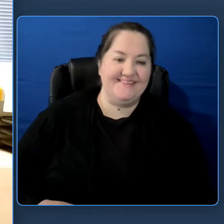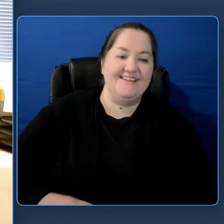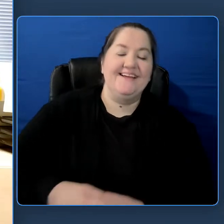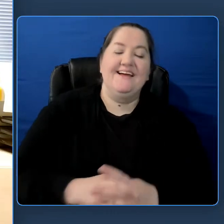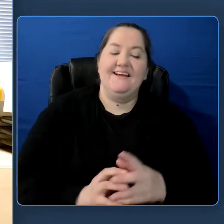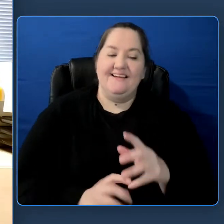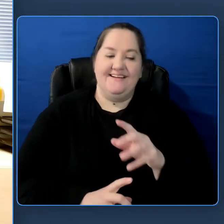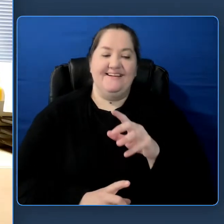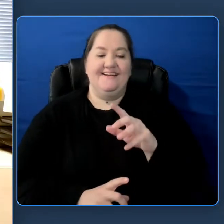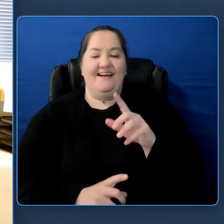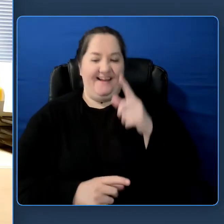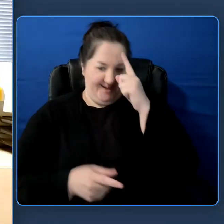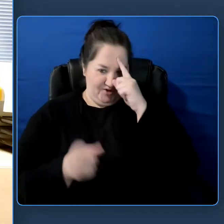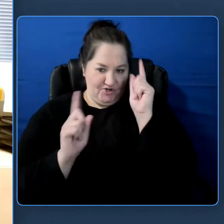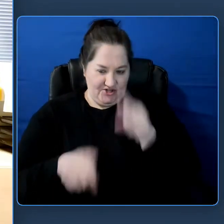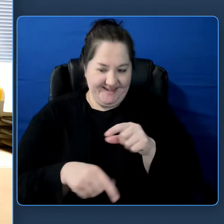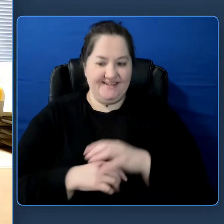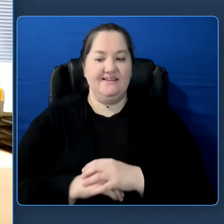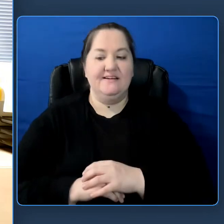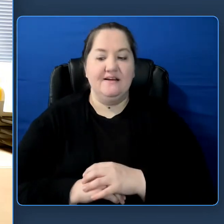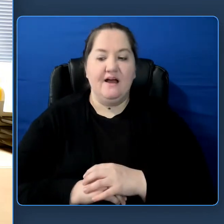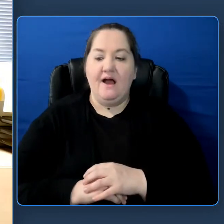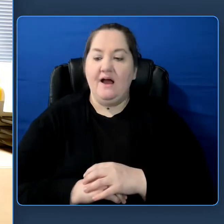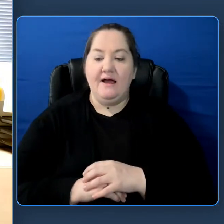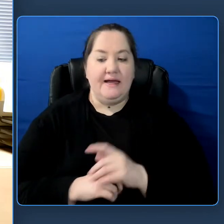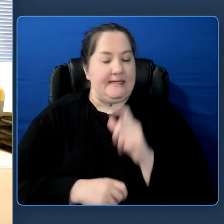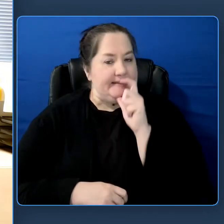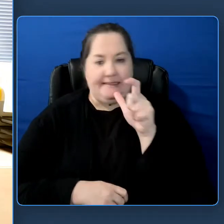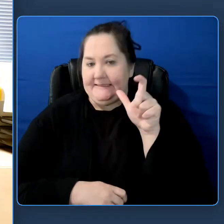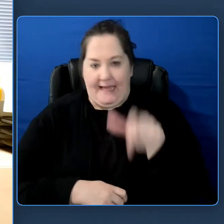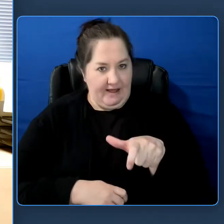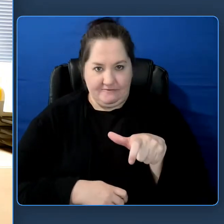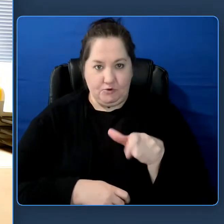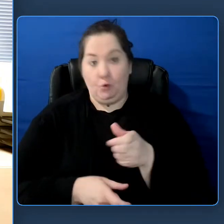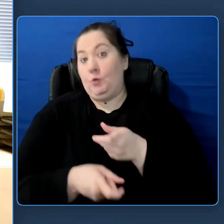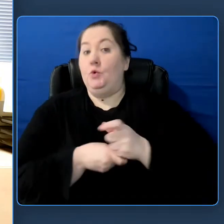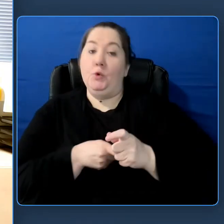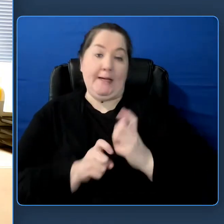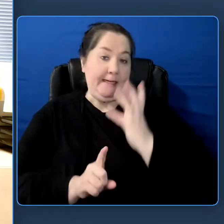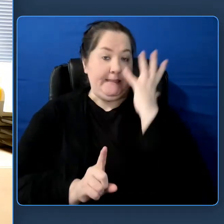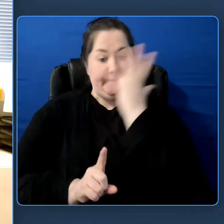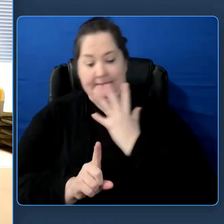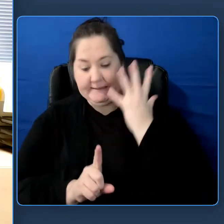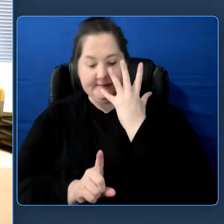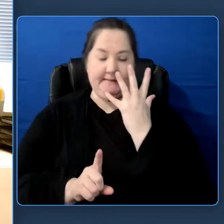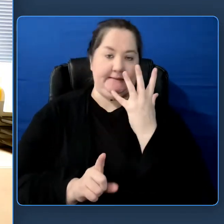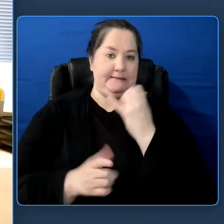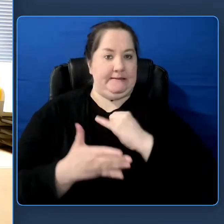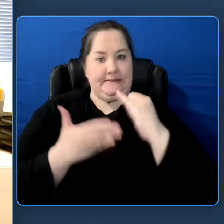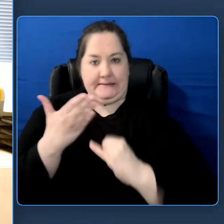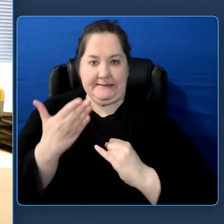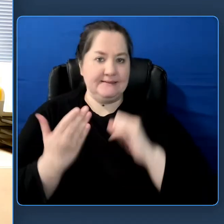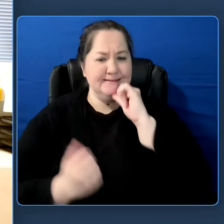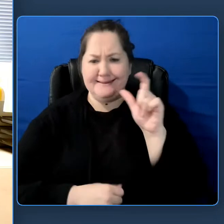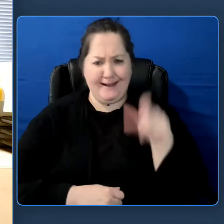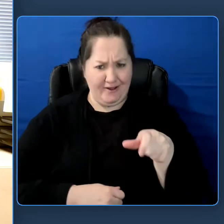I agree that it doesn't have to ruin the aesthetic of the film.